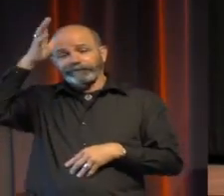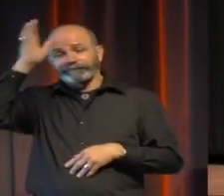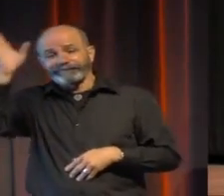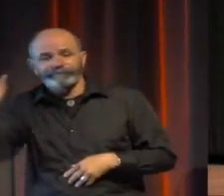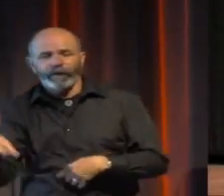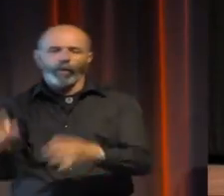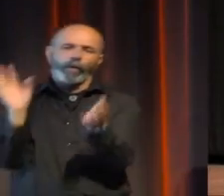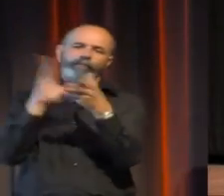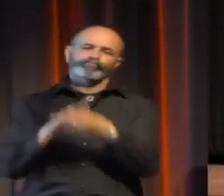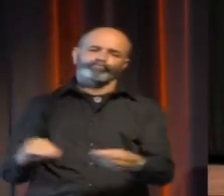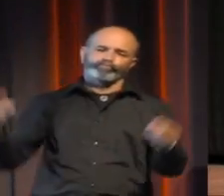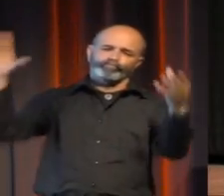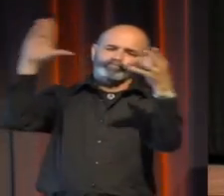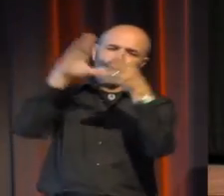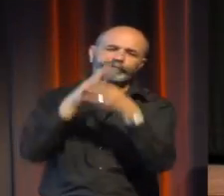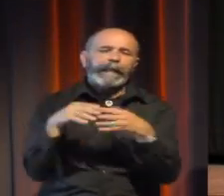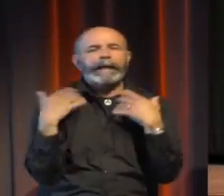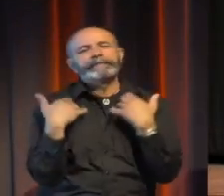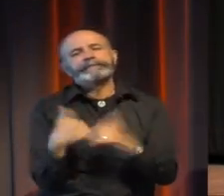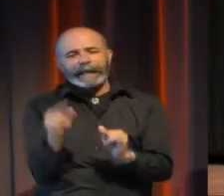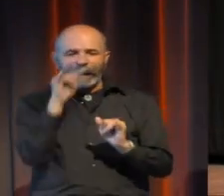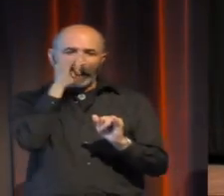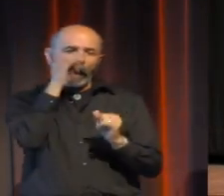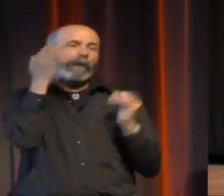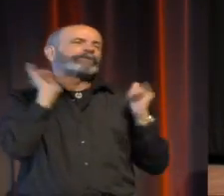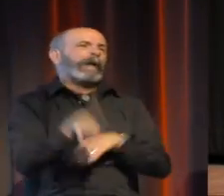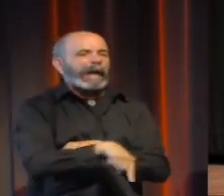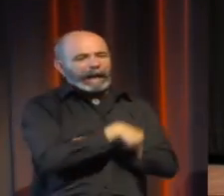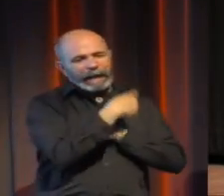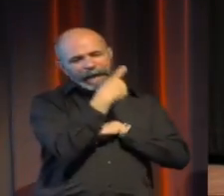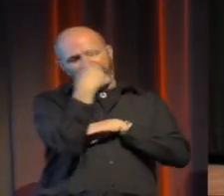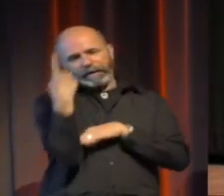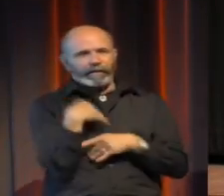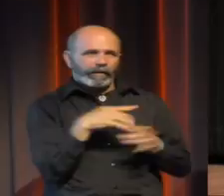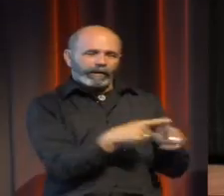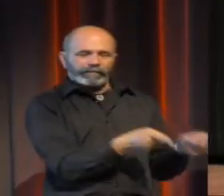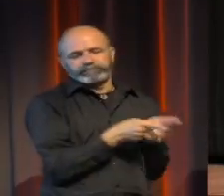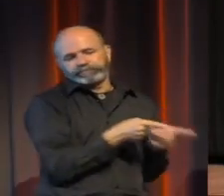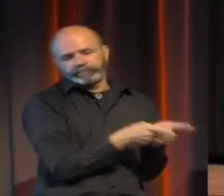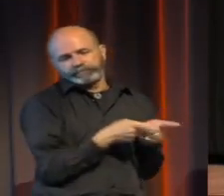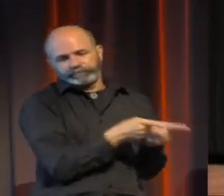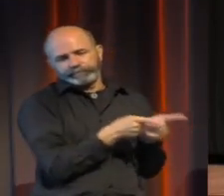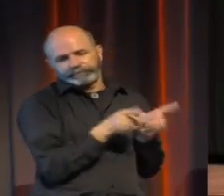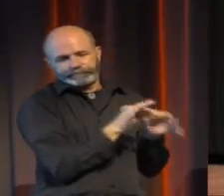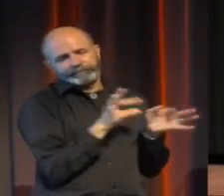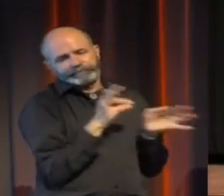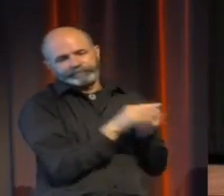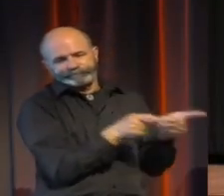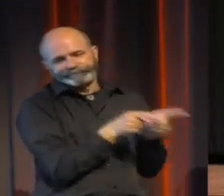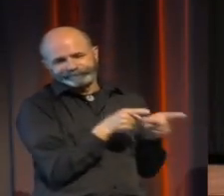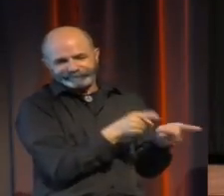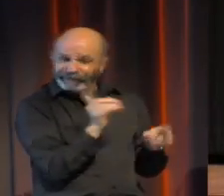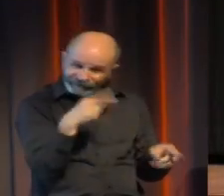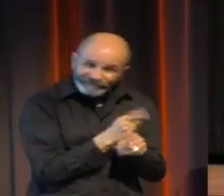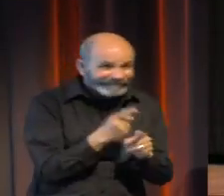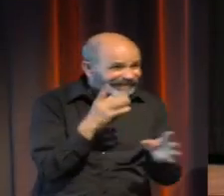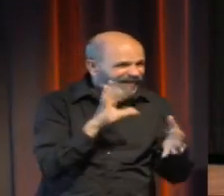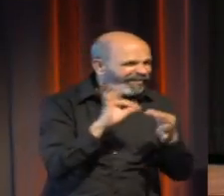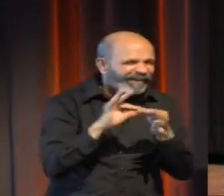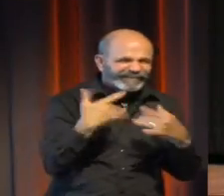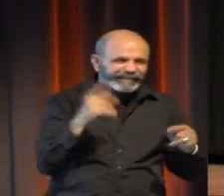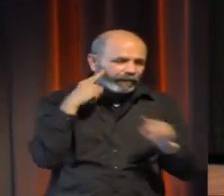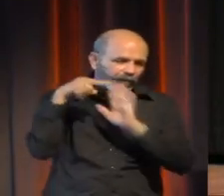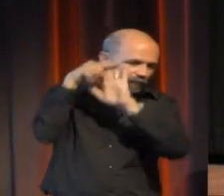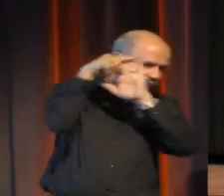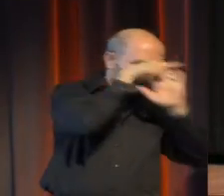these days, insert negative stereotype here, kind of a spiel, right? Like, I'm pretty confident everyone's heard some kind of a variation